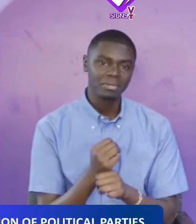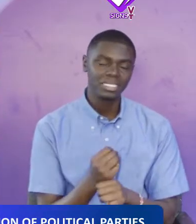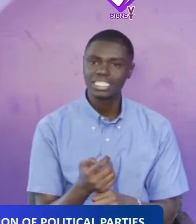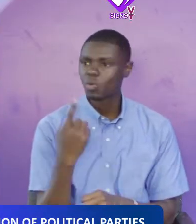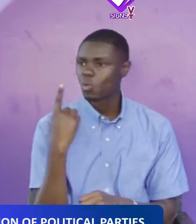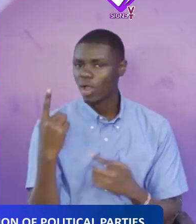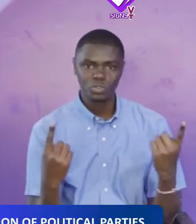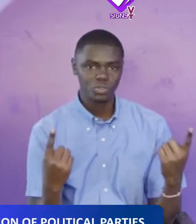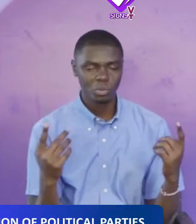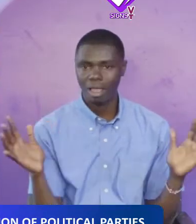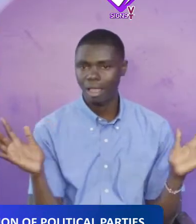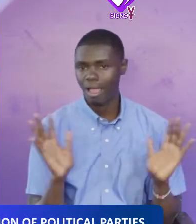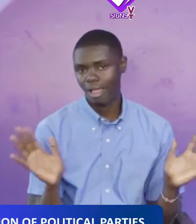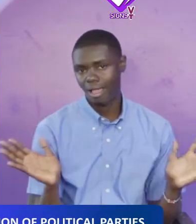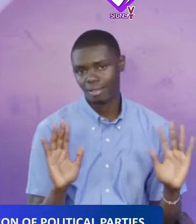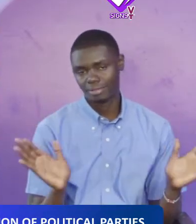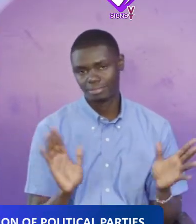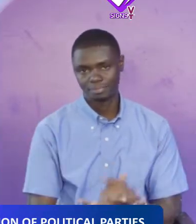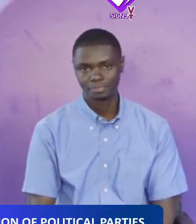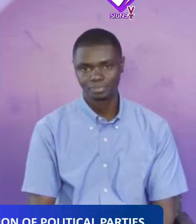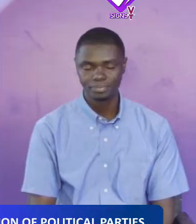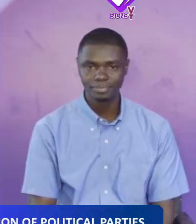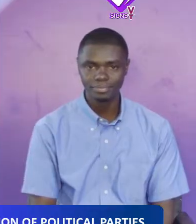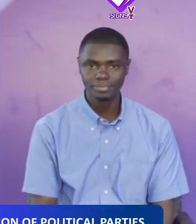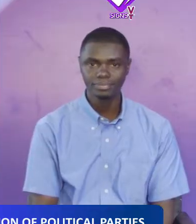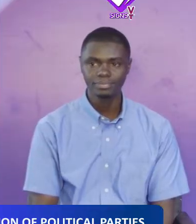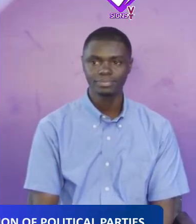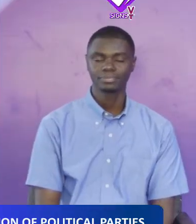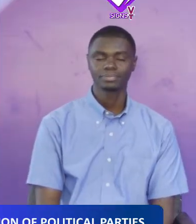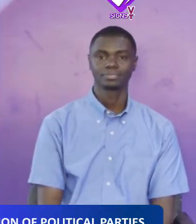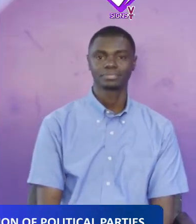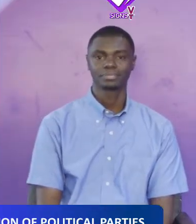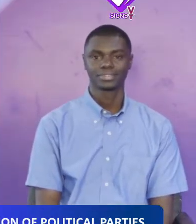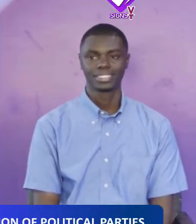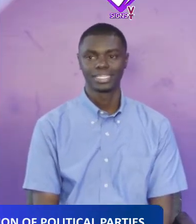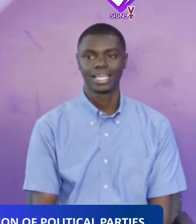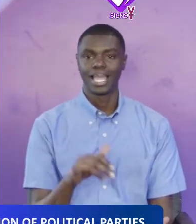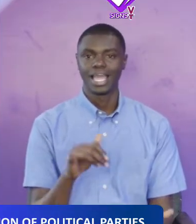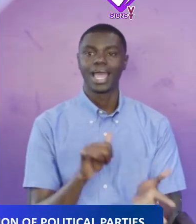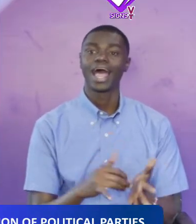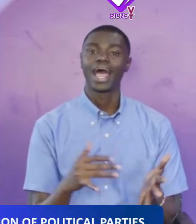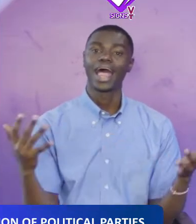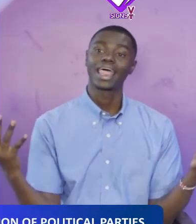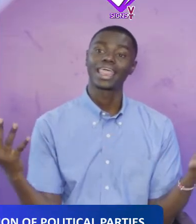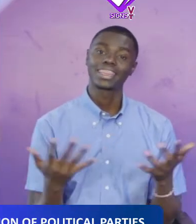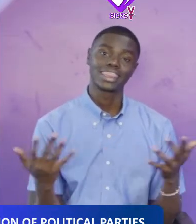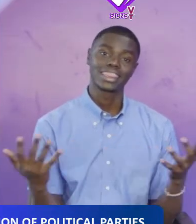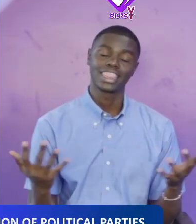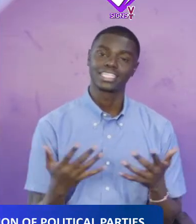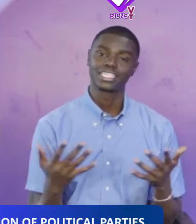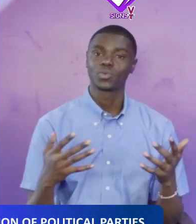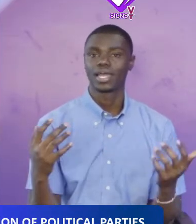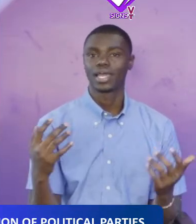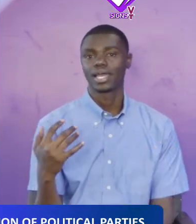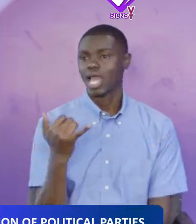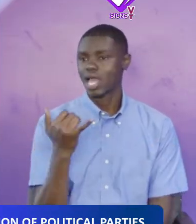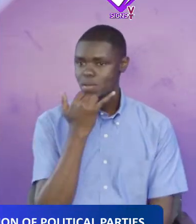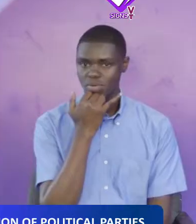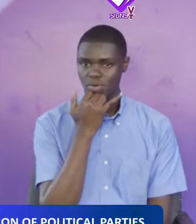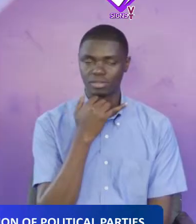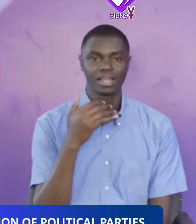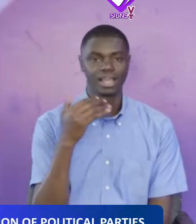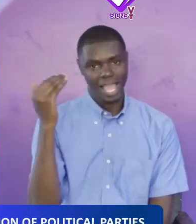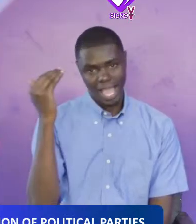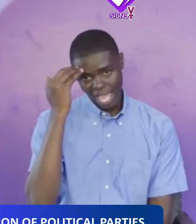start Pythagoras, that is where we zone out. That is where we zone out. Yeah. I know